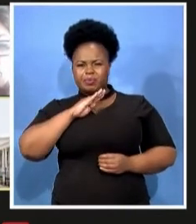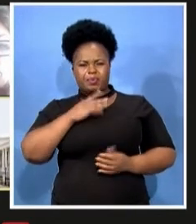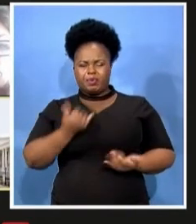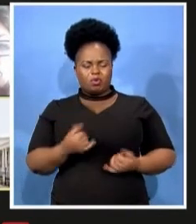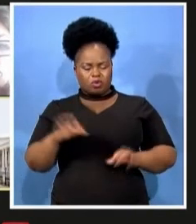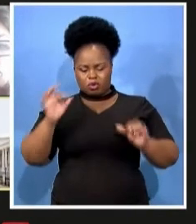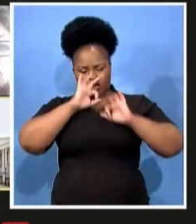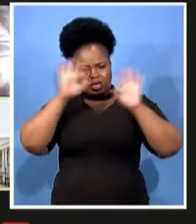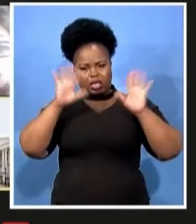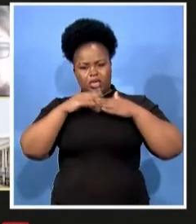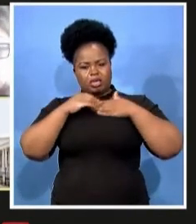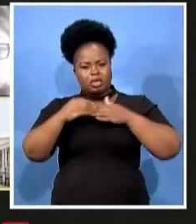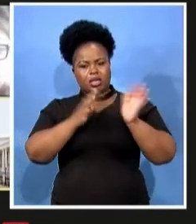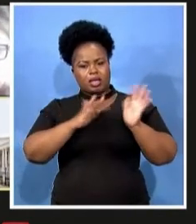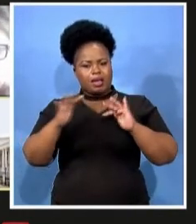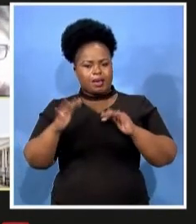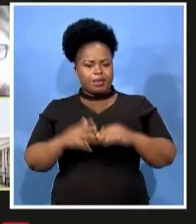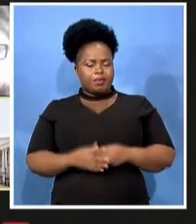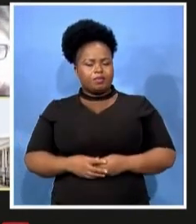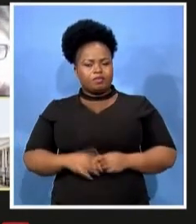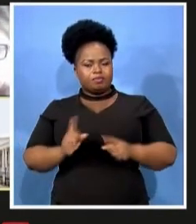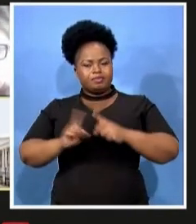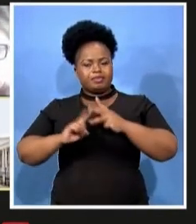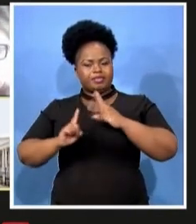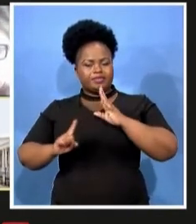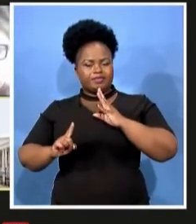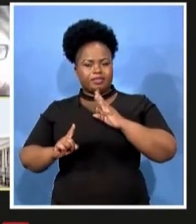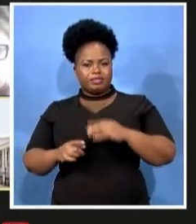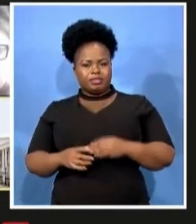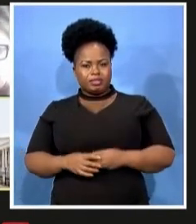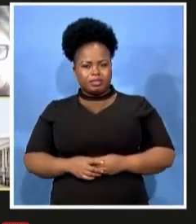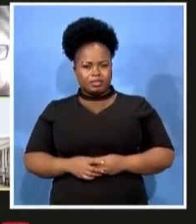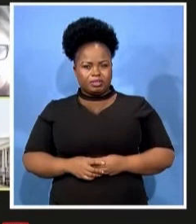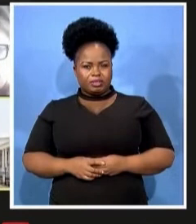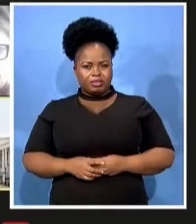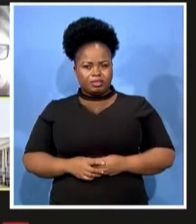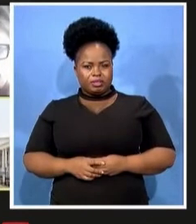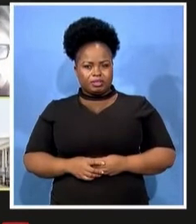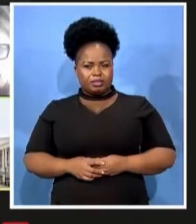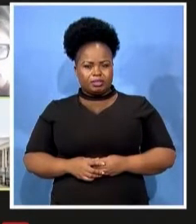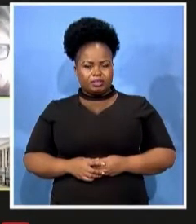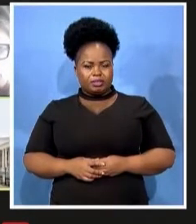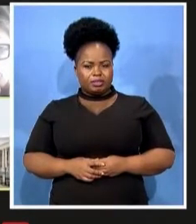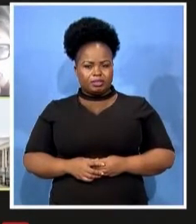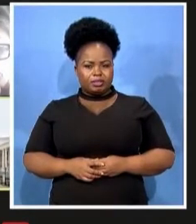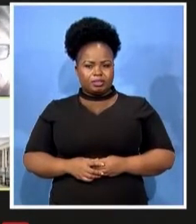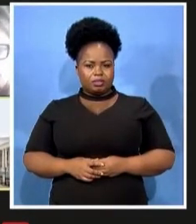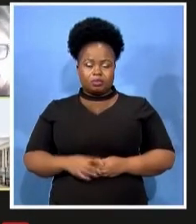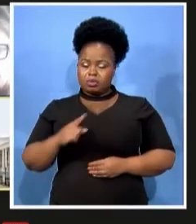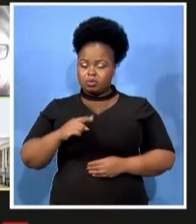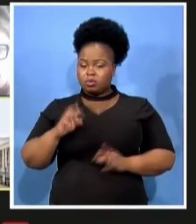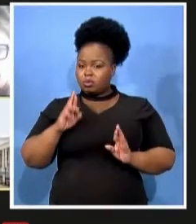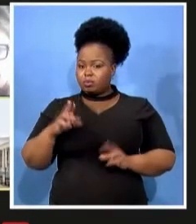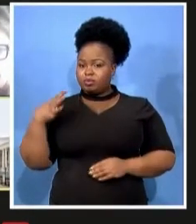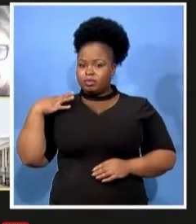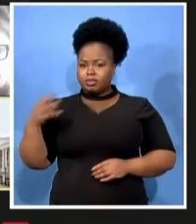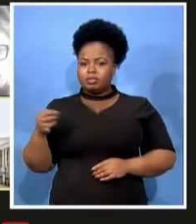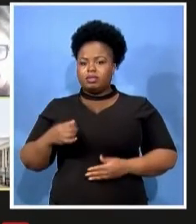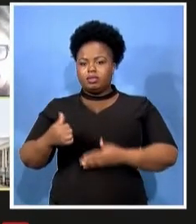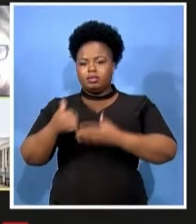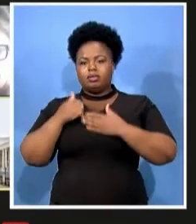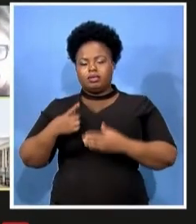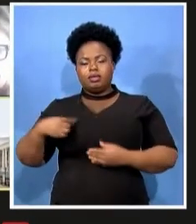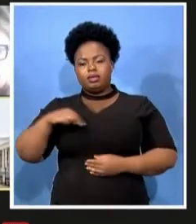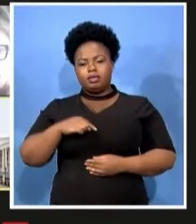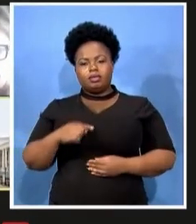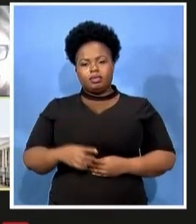various parties. We hope that Minister, this is going to assist us today, is also going to be able to